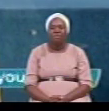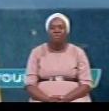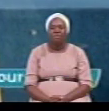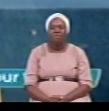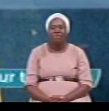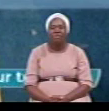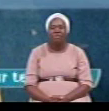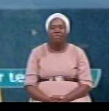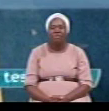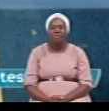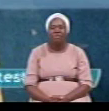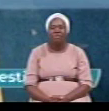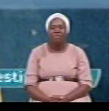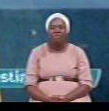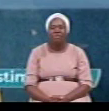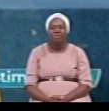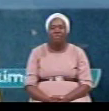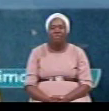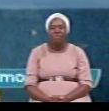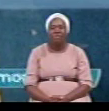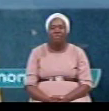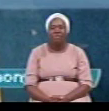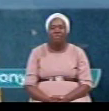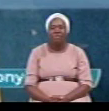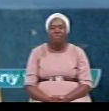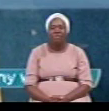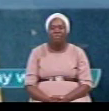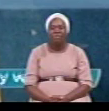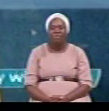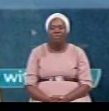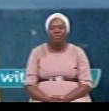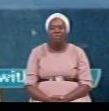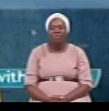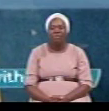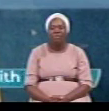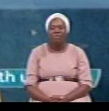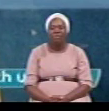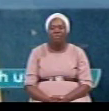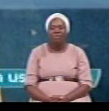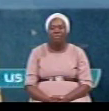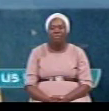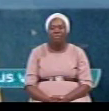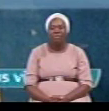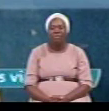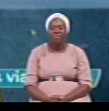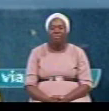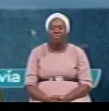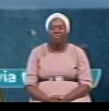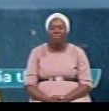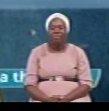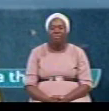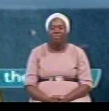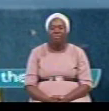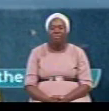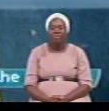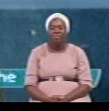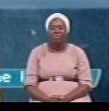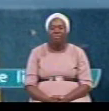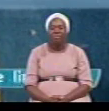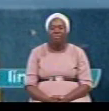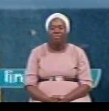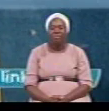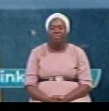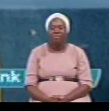22 years. 22 years. Efo na nwa muti. Na isa lero